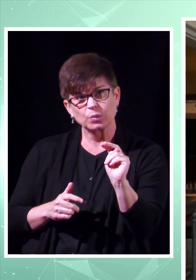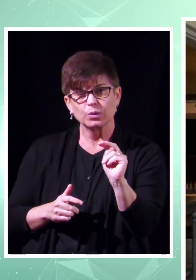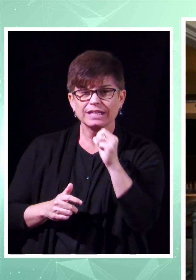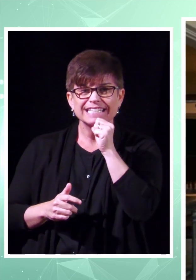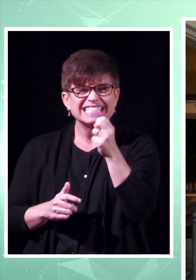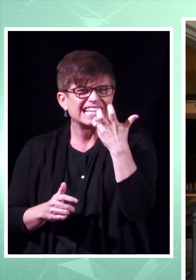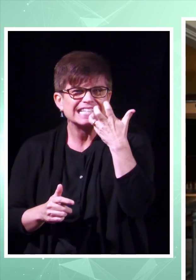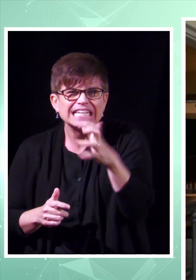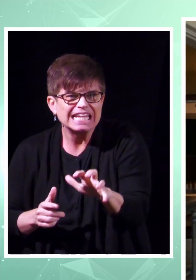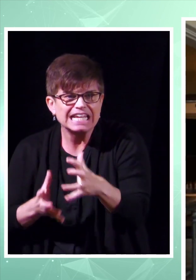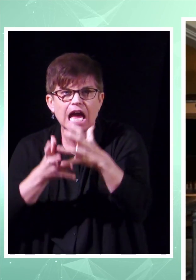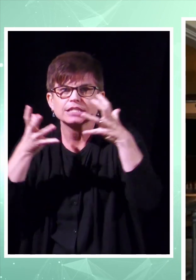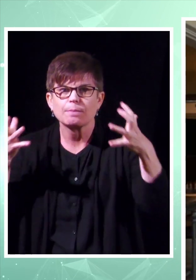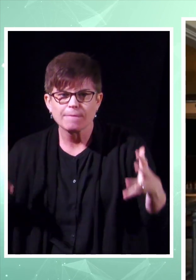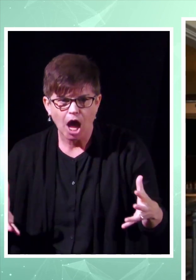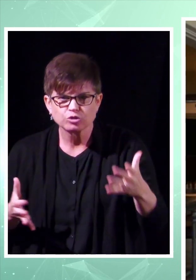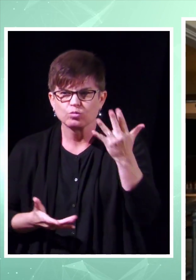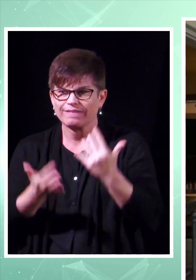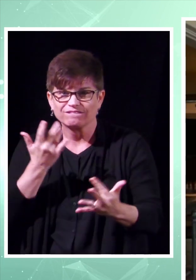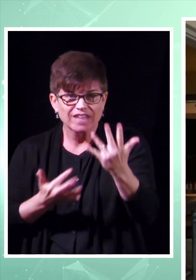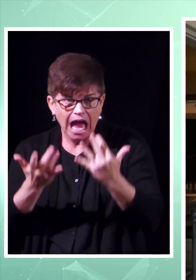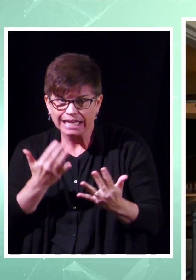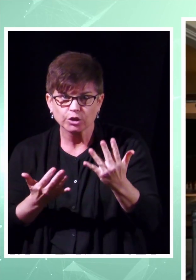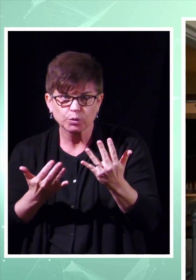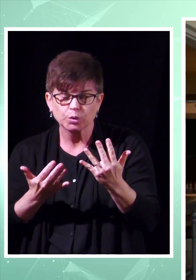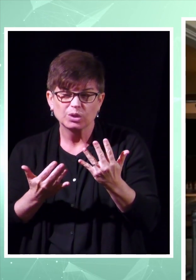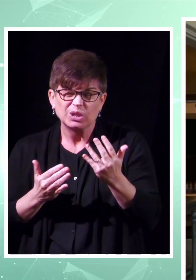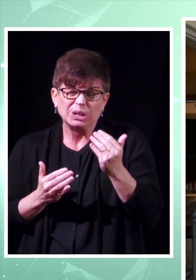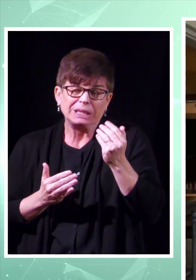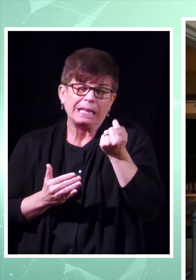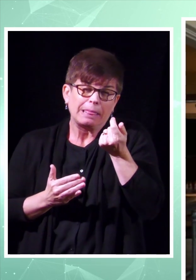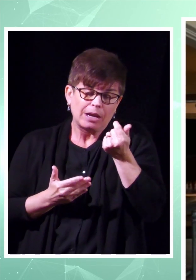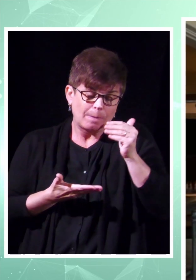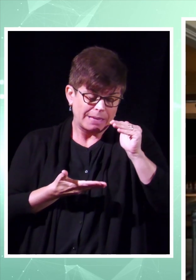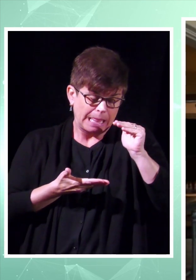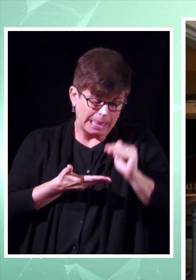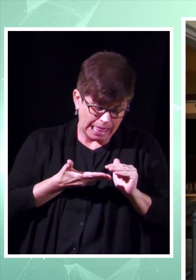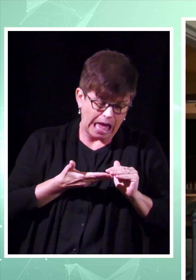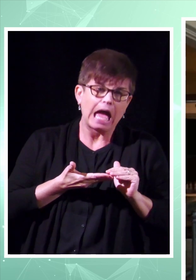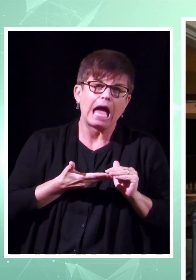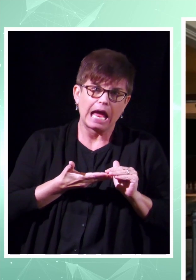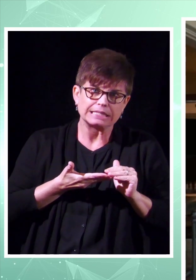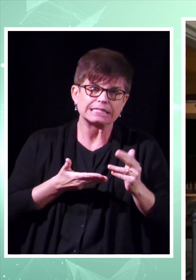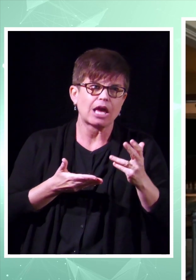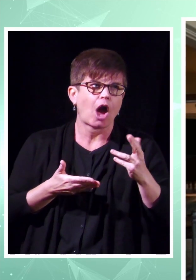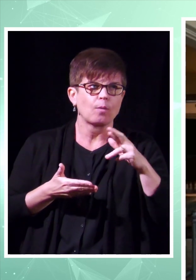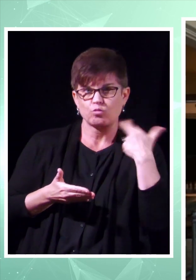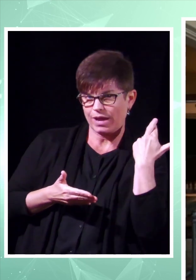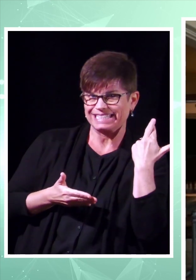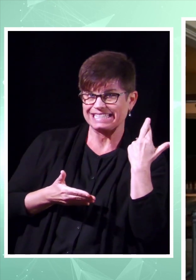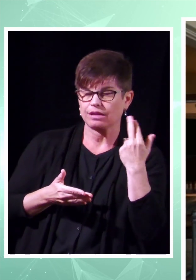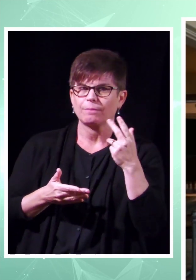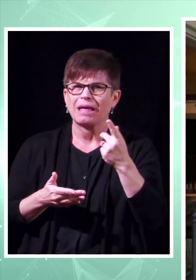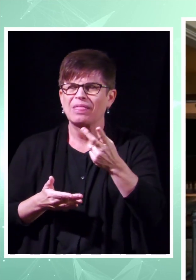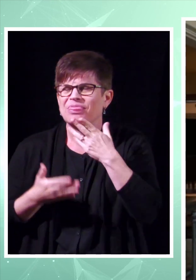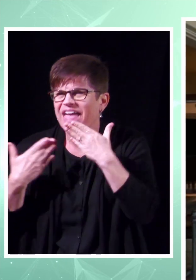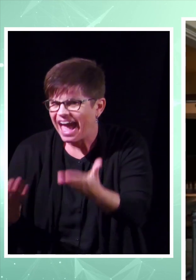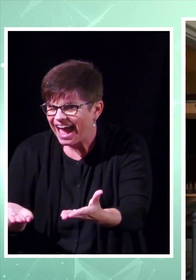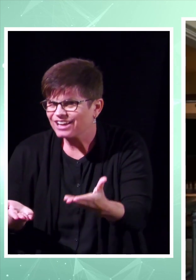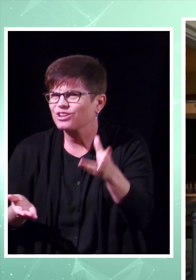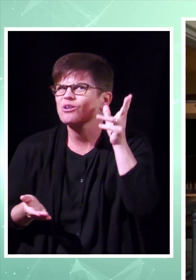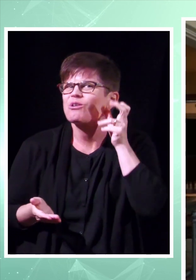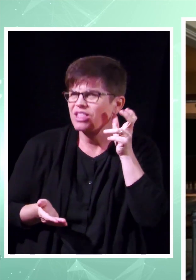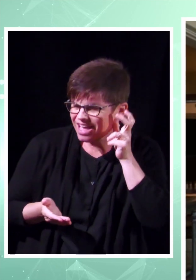molecule above the level of combustion, is probably a little bit less pro-inflammatory. So thank you for your attentive ears. You picked up on that.